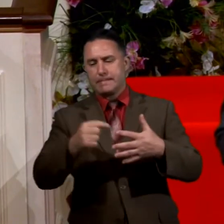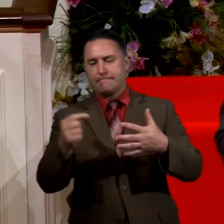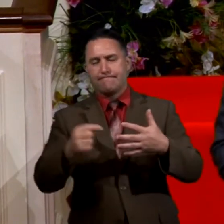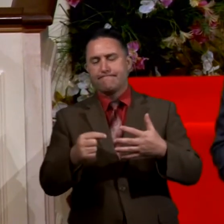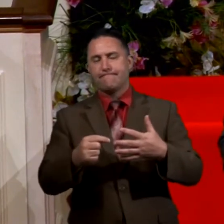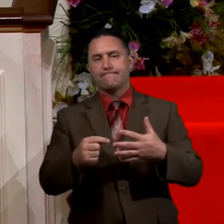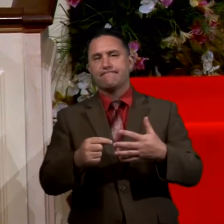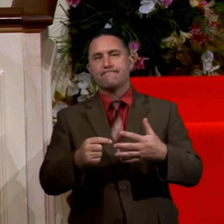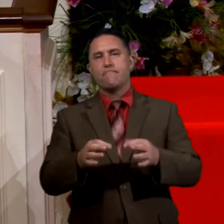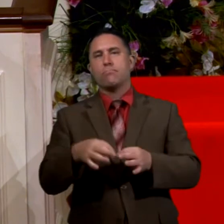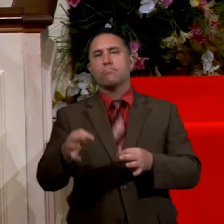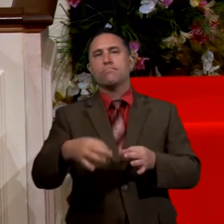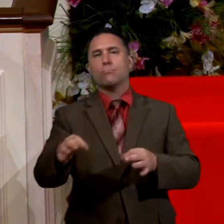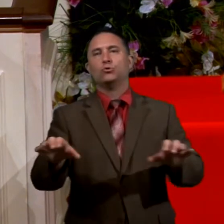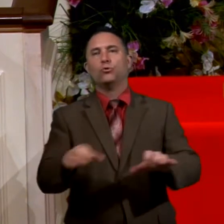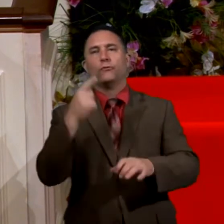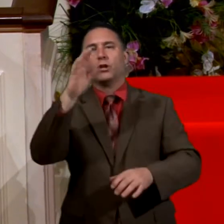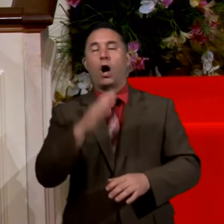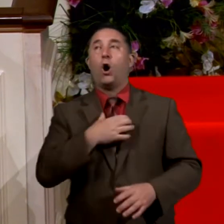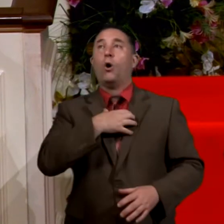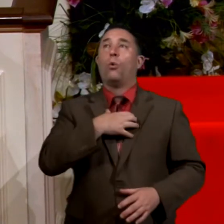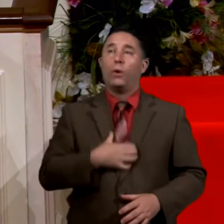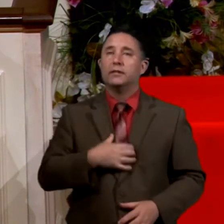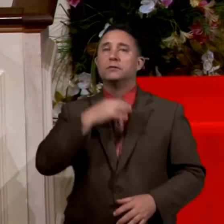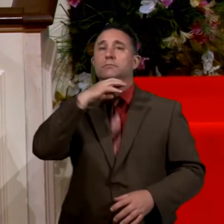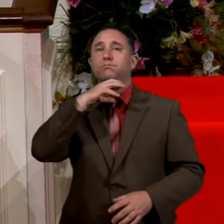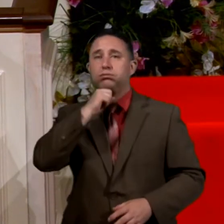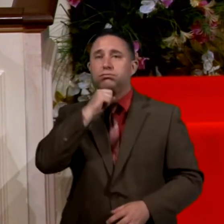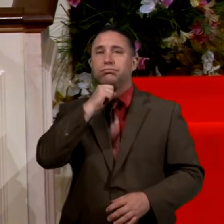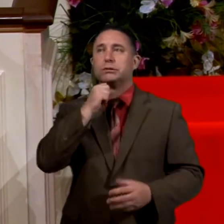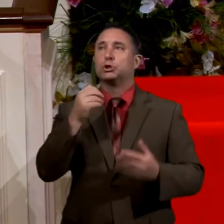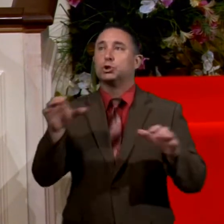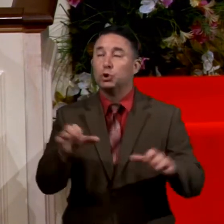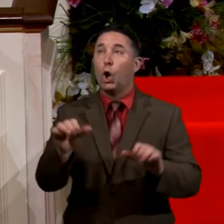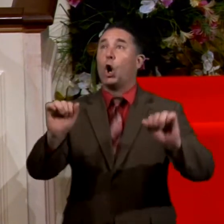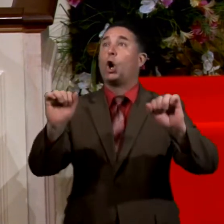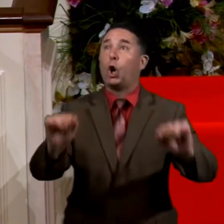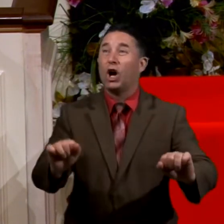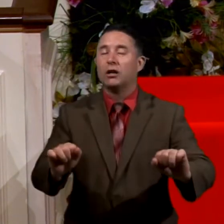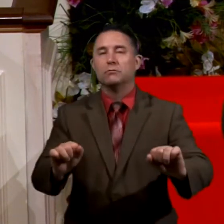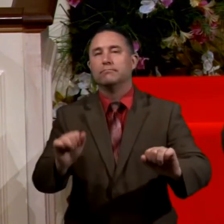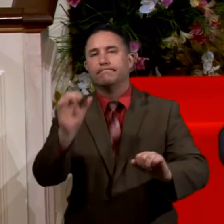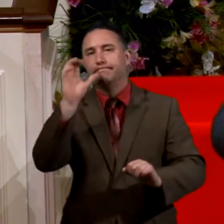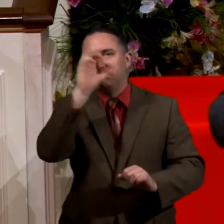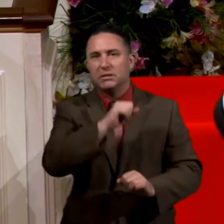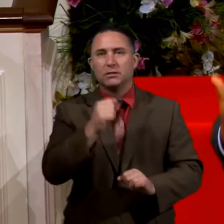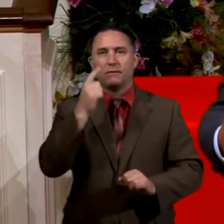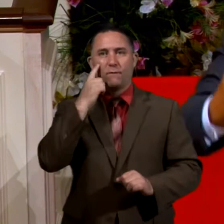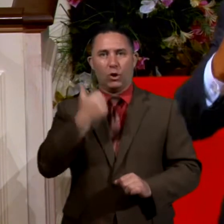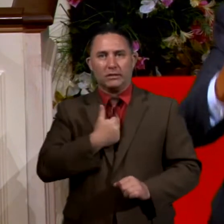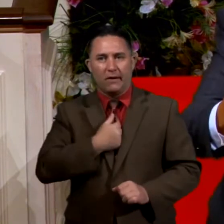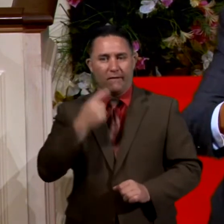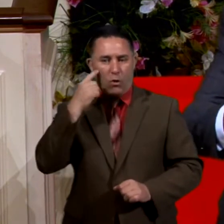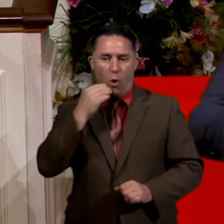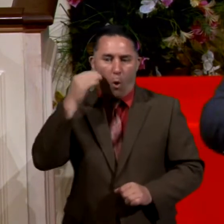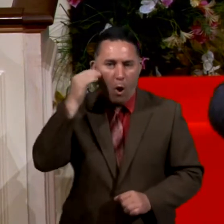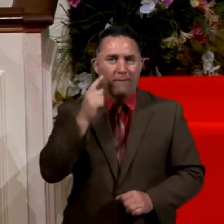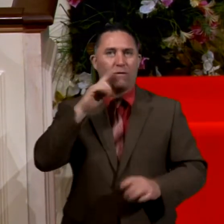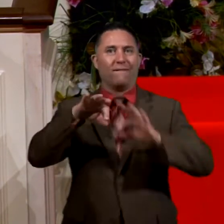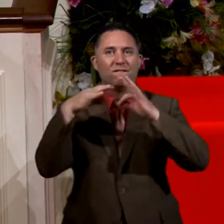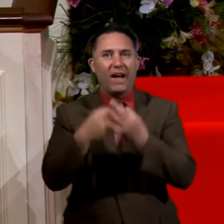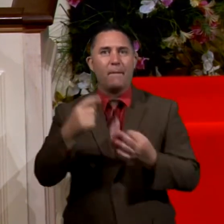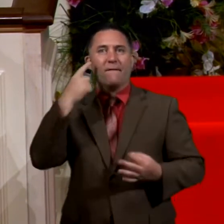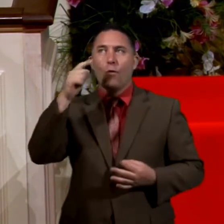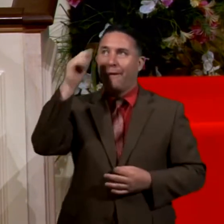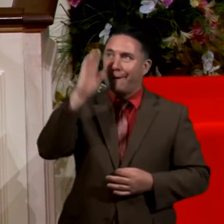God, so many things that we wish we would have, so many things that we could have done for the Lord, for ourselves, for our homes, for our family, for the